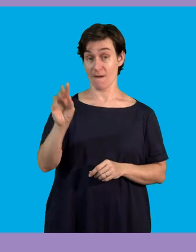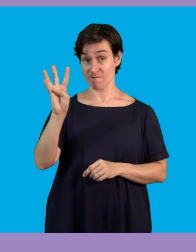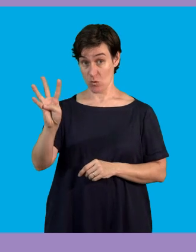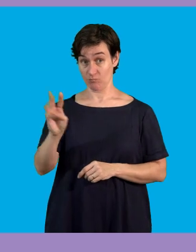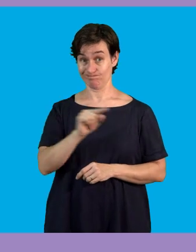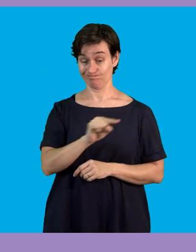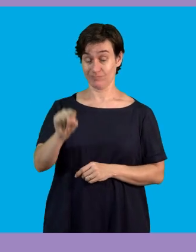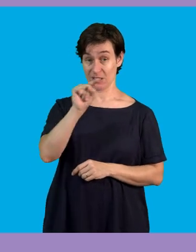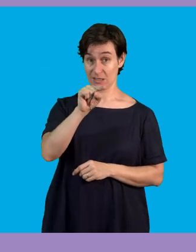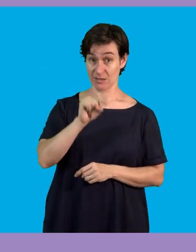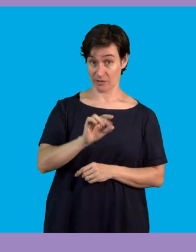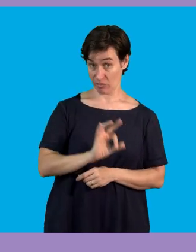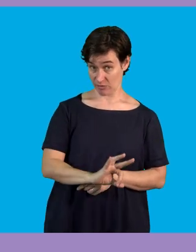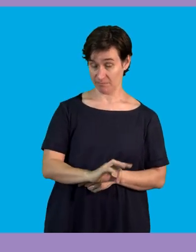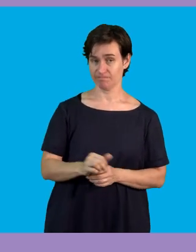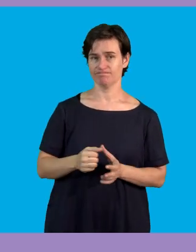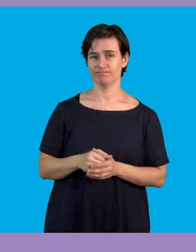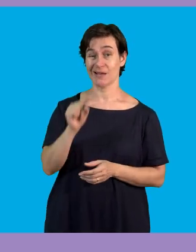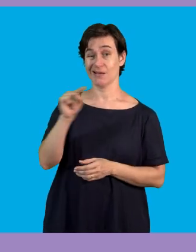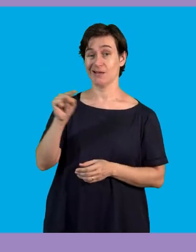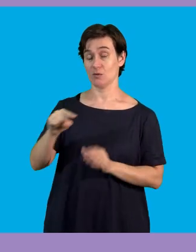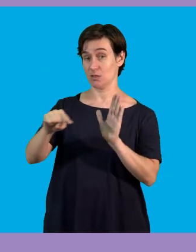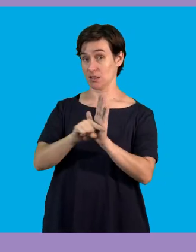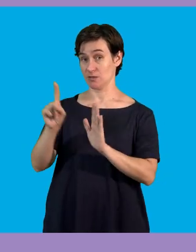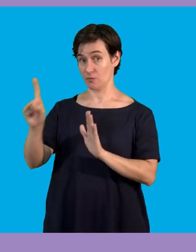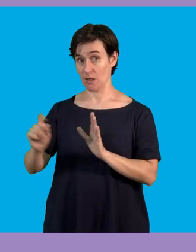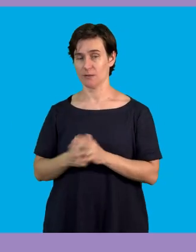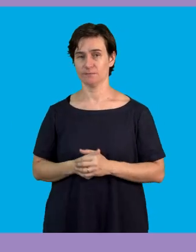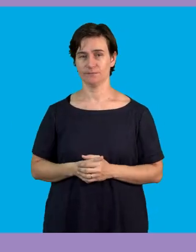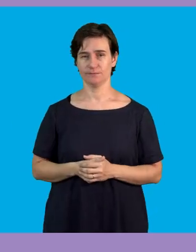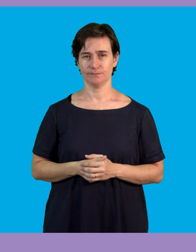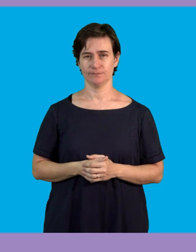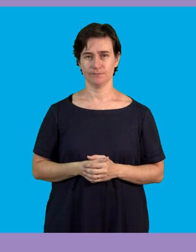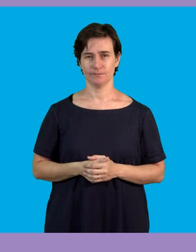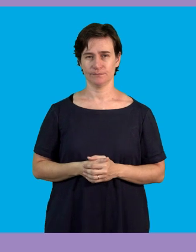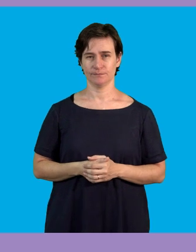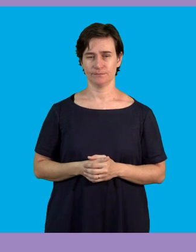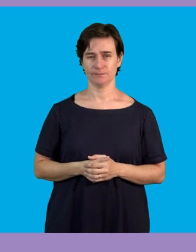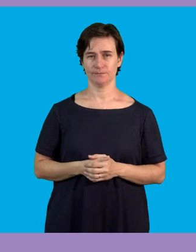minus 4 divided by 3 equals to negative 1. That is our